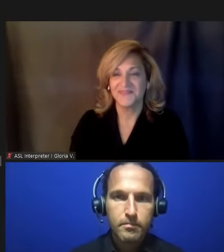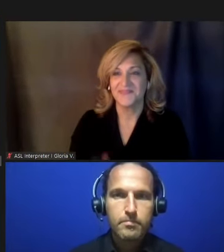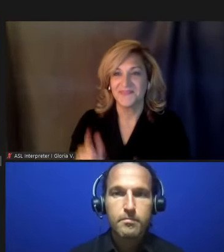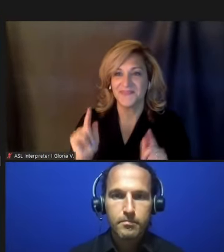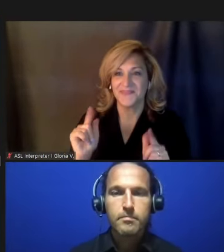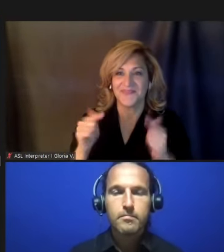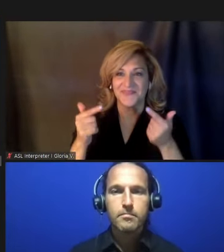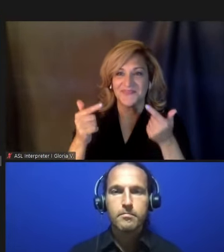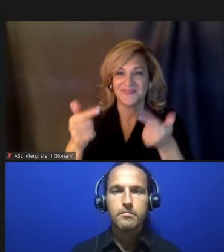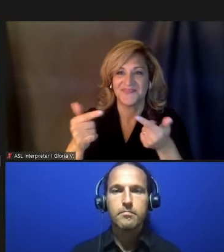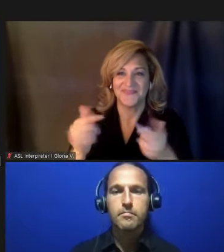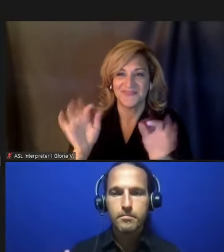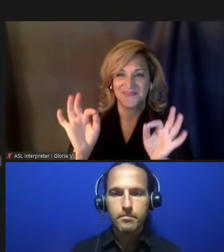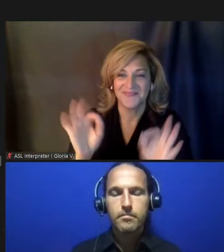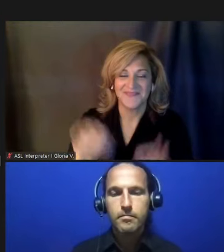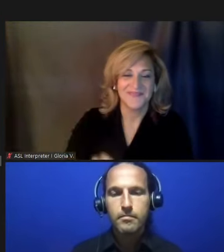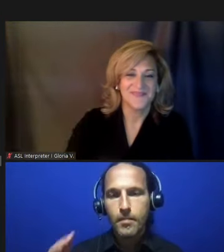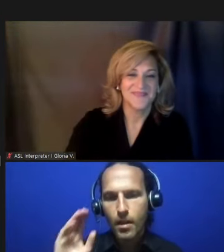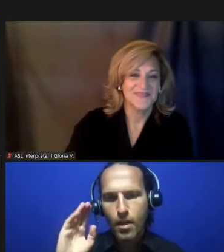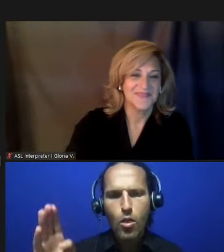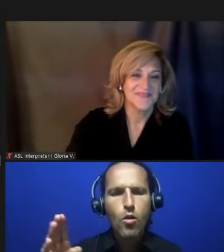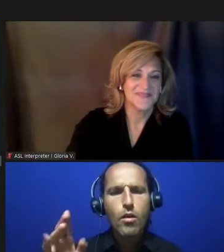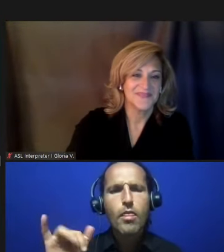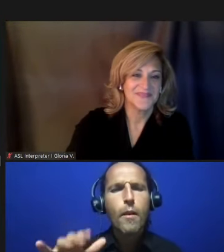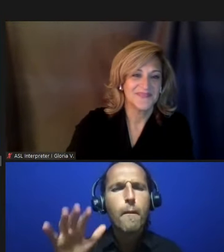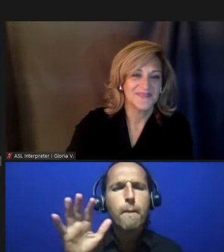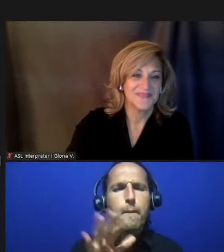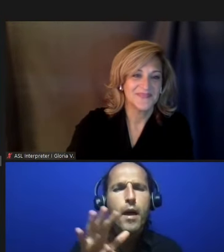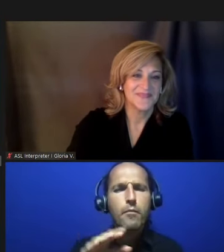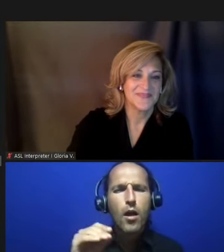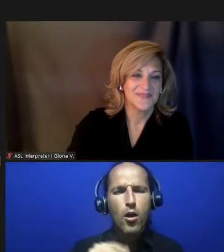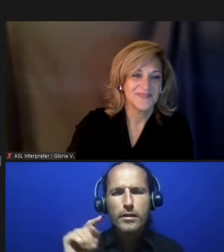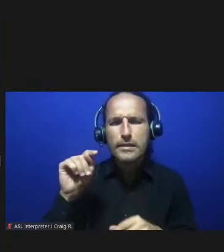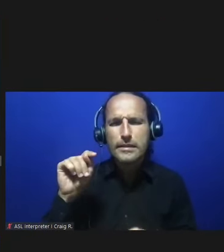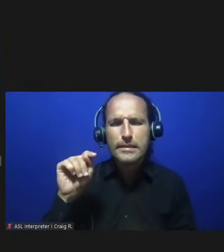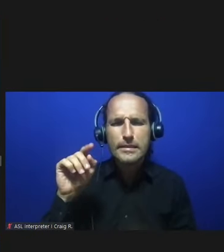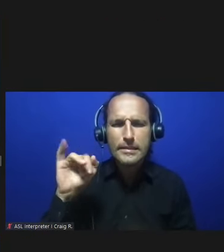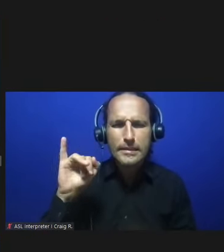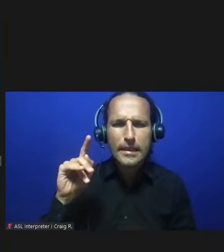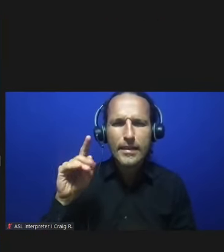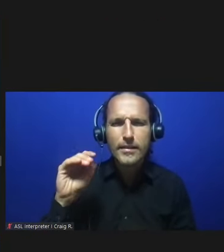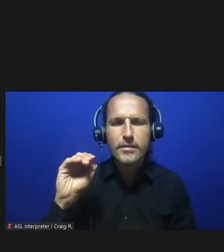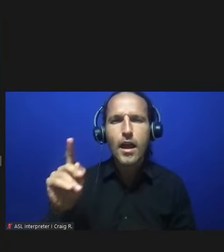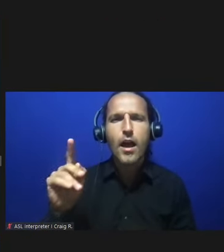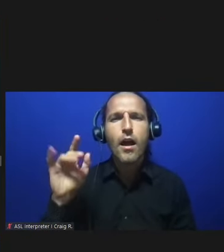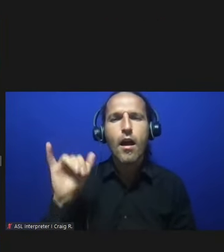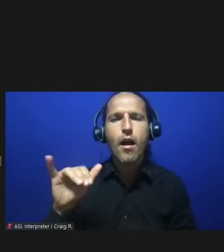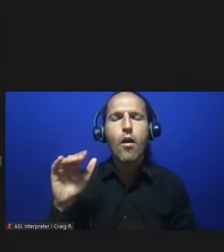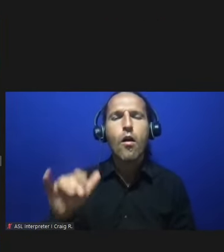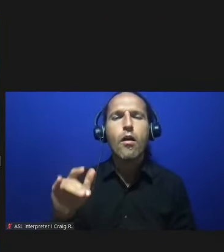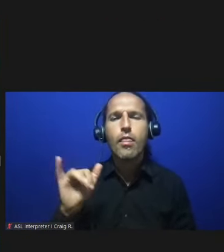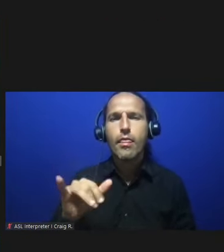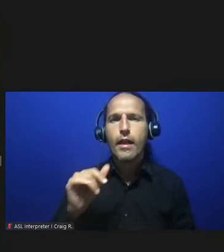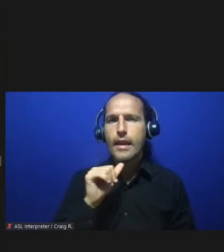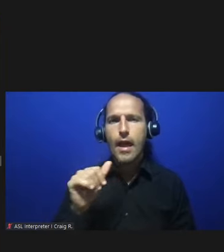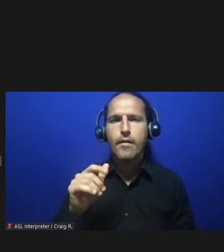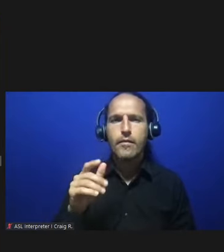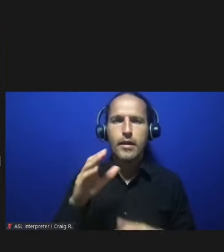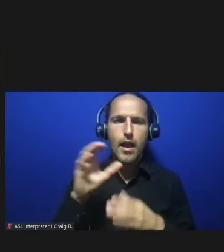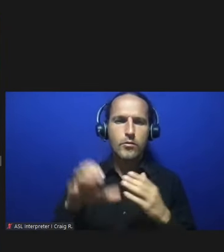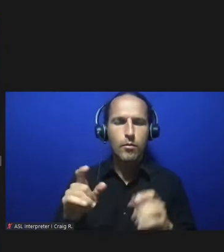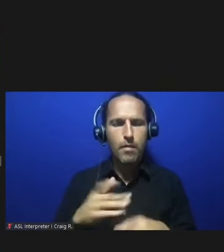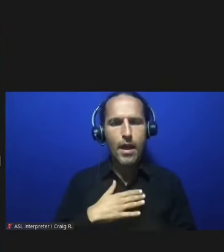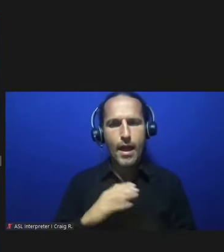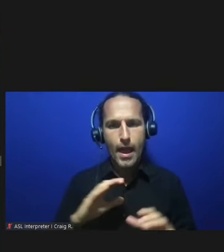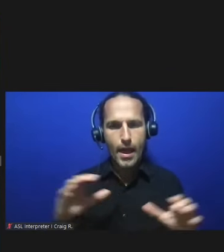As the popular sound on TikTok goes, well, well, well, if it isn't the consequences of my own actions.